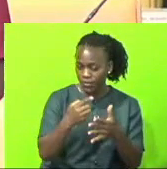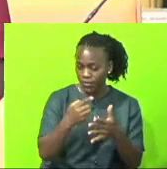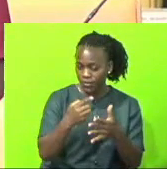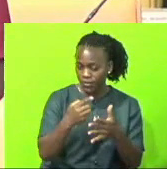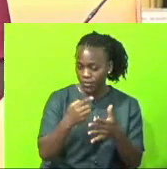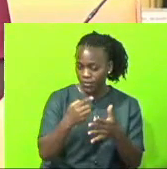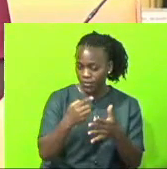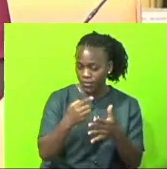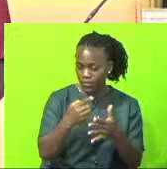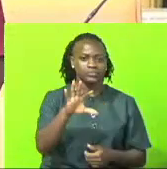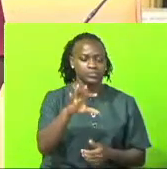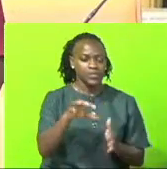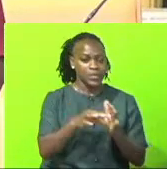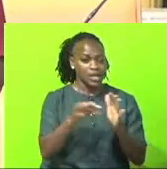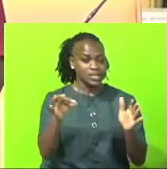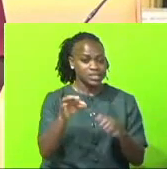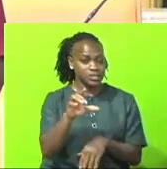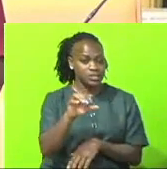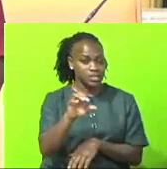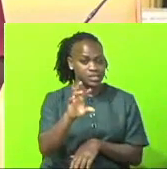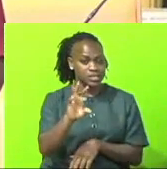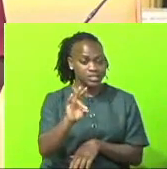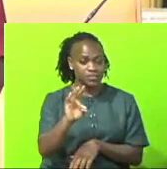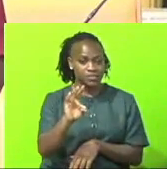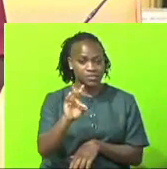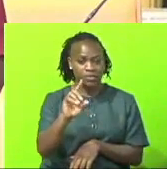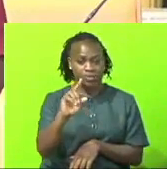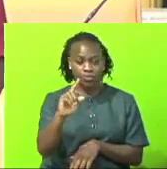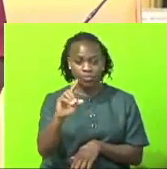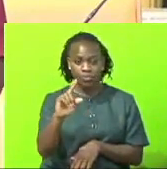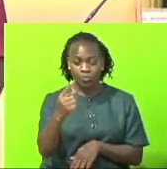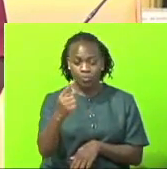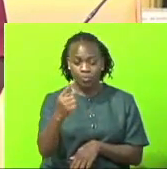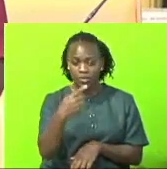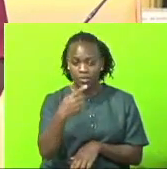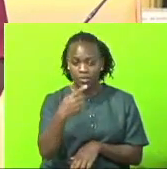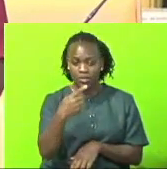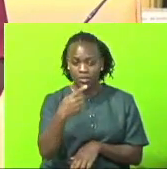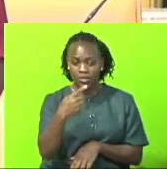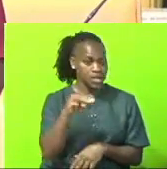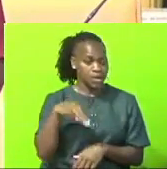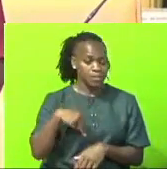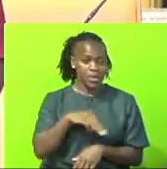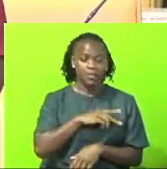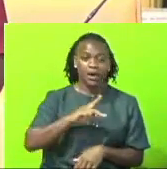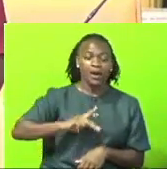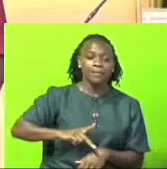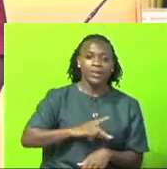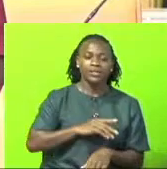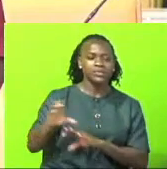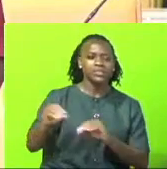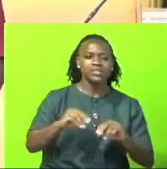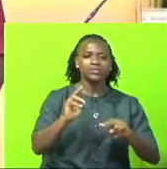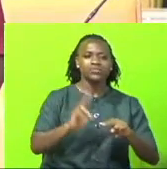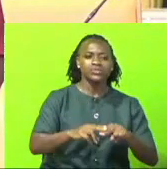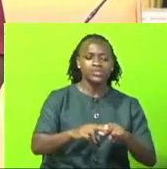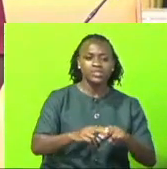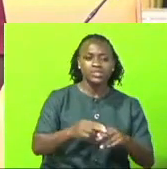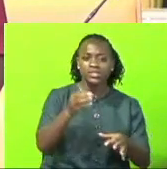Article 97(1) says, a member of Parliament shall vacate his seat in Parliament.